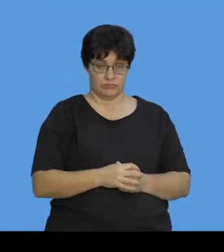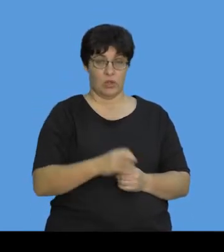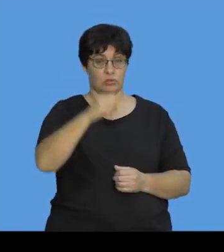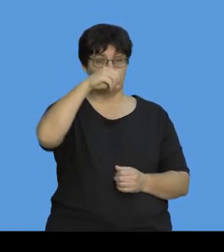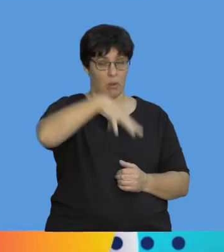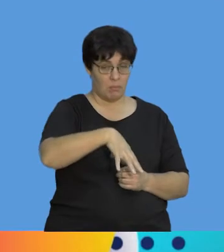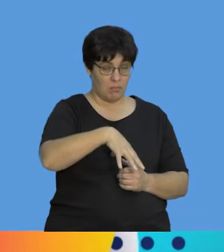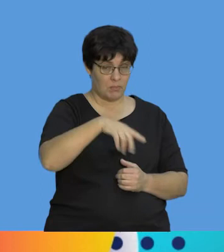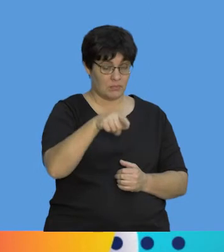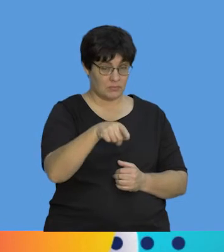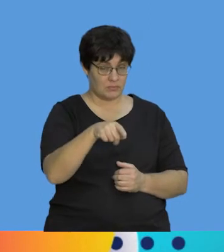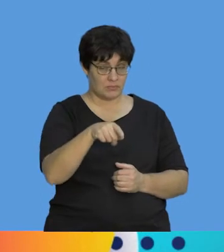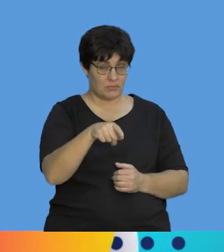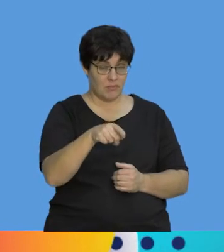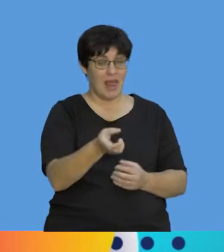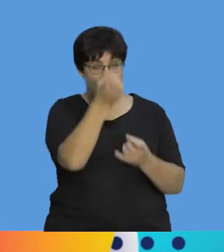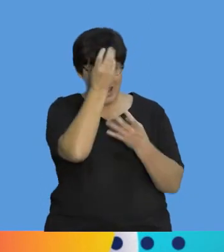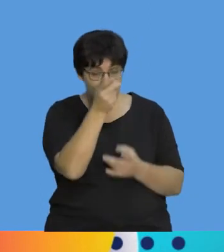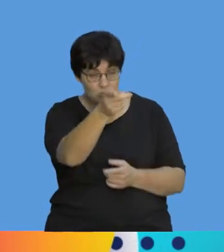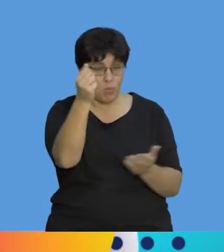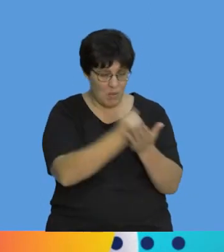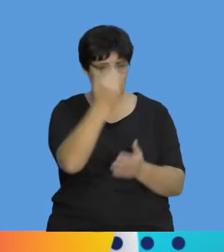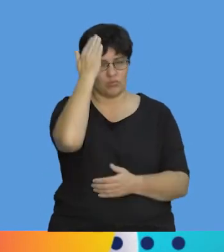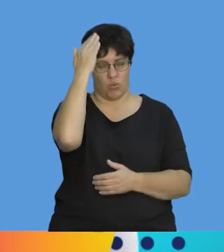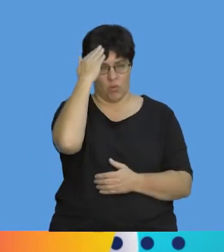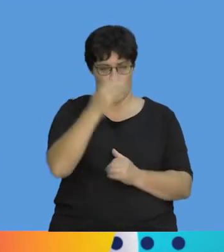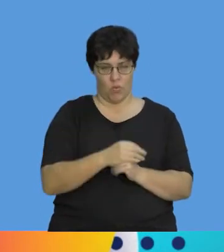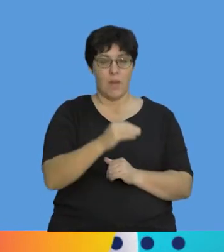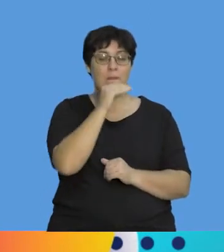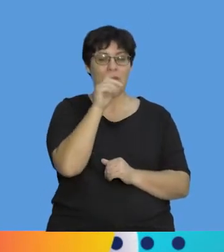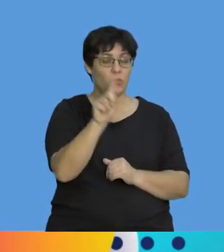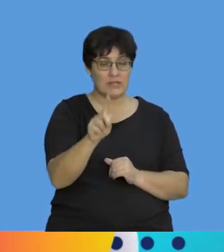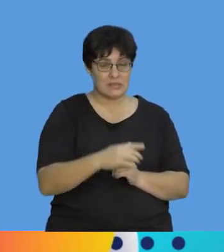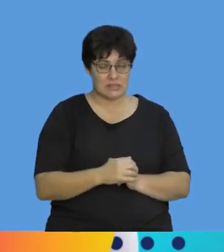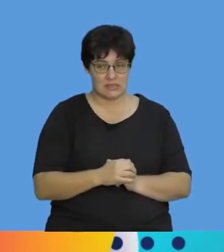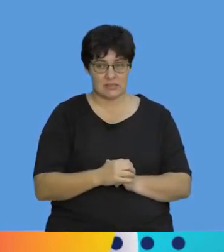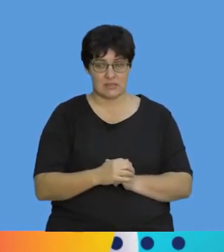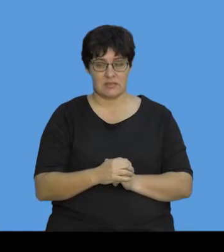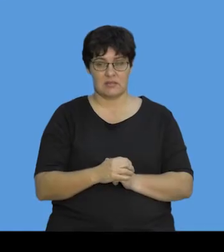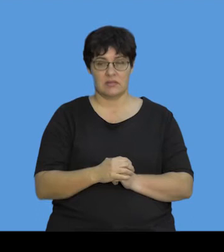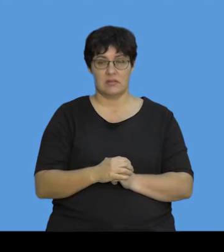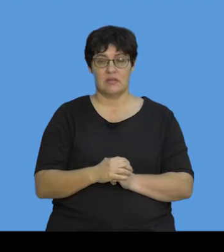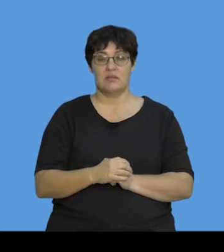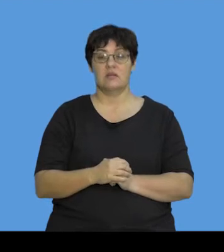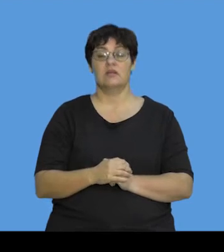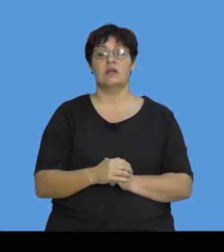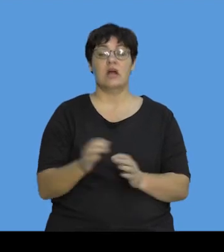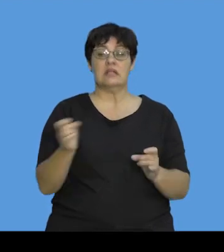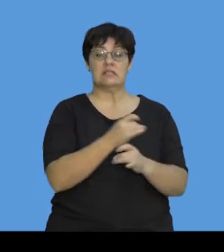Dropped is an implied piece of information. Dropped means that my